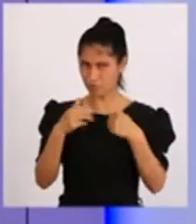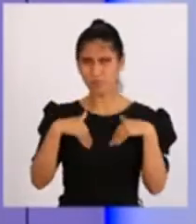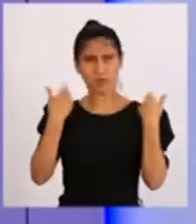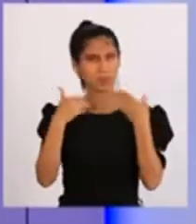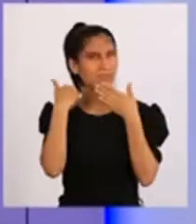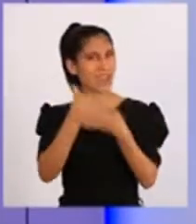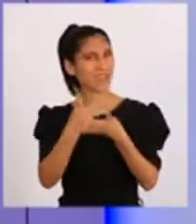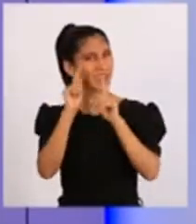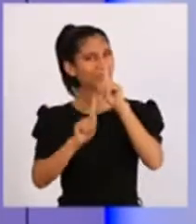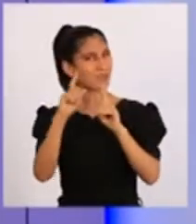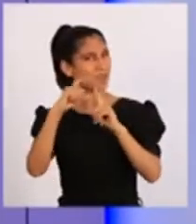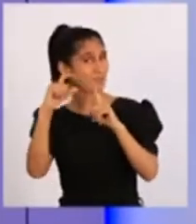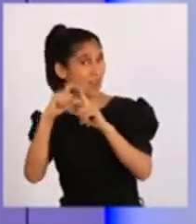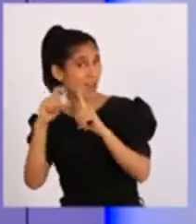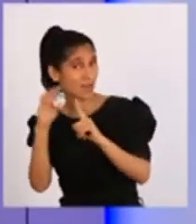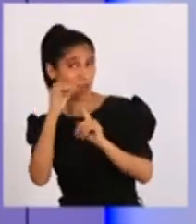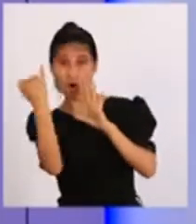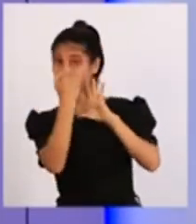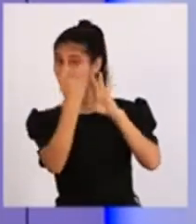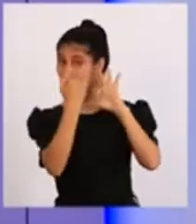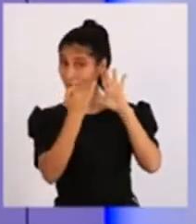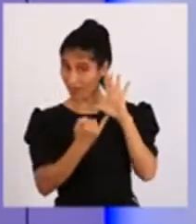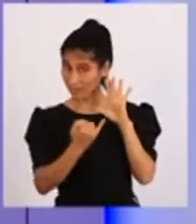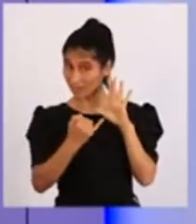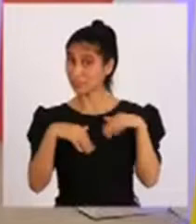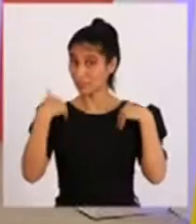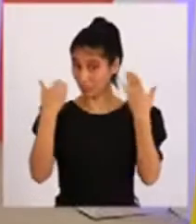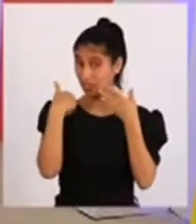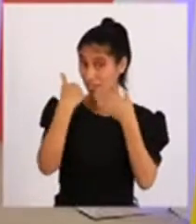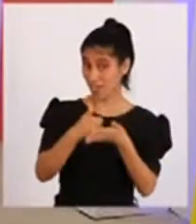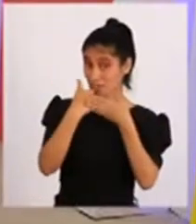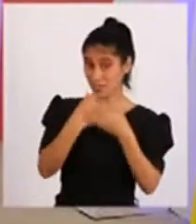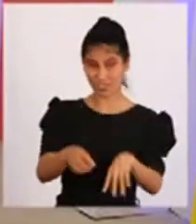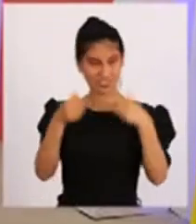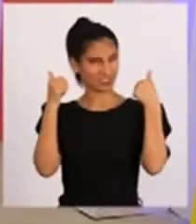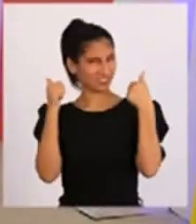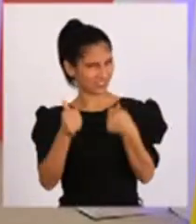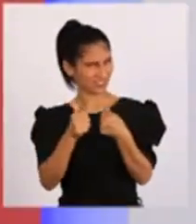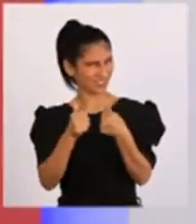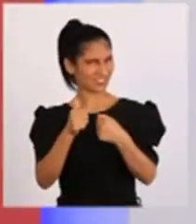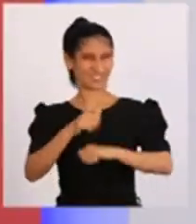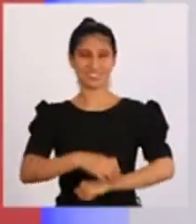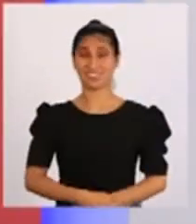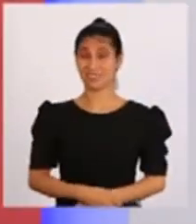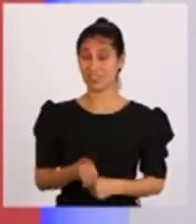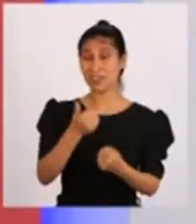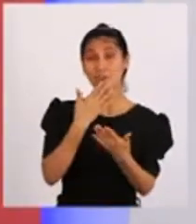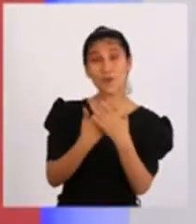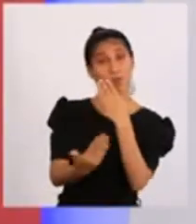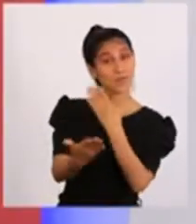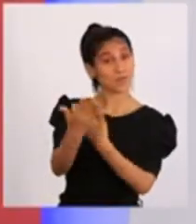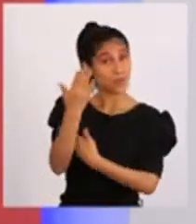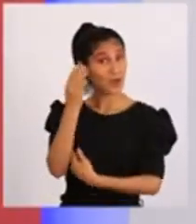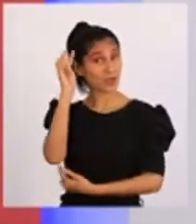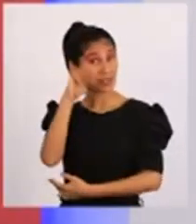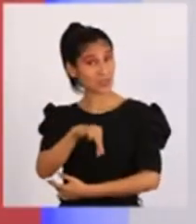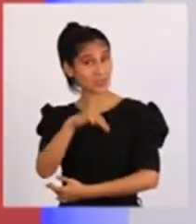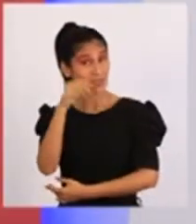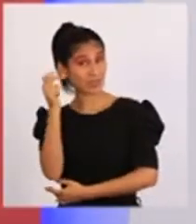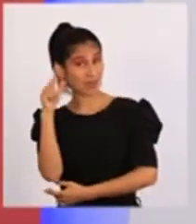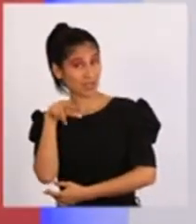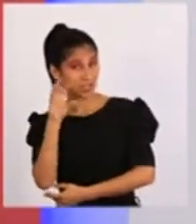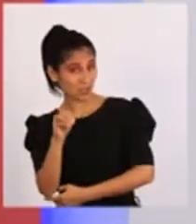palabras claves o imágenes? Creo que eso te ayudará. Great! Good morning, Marino,